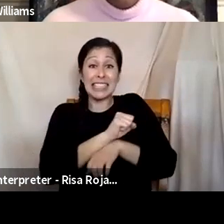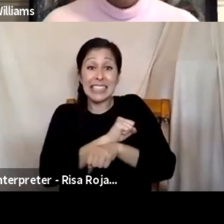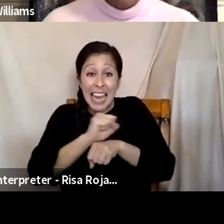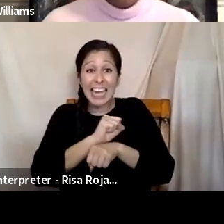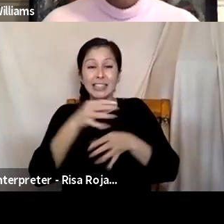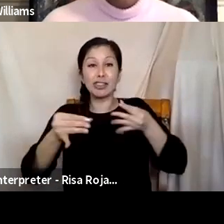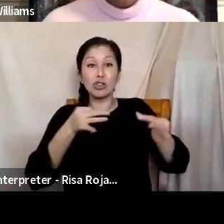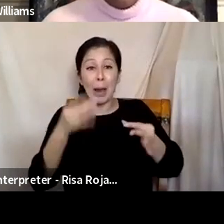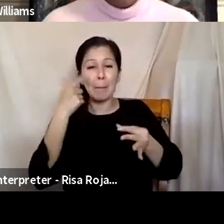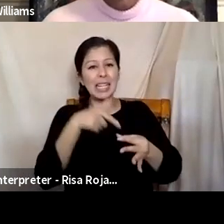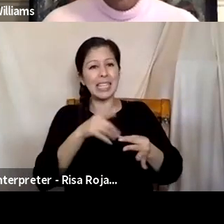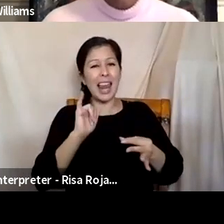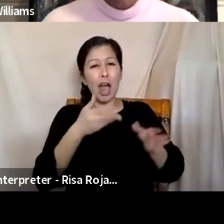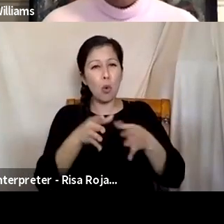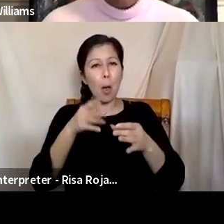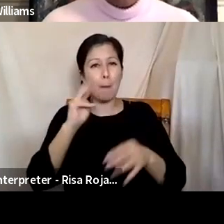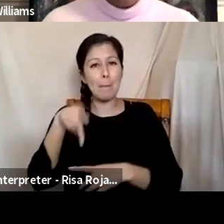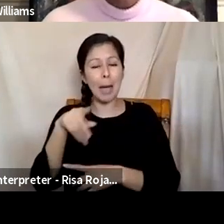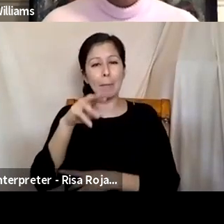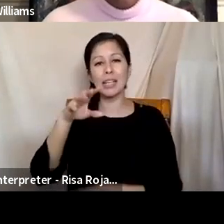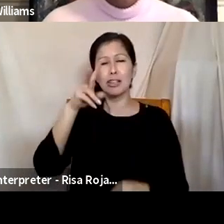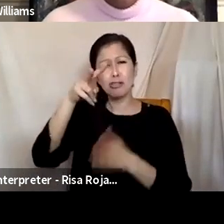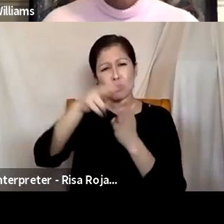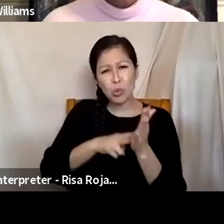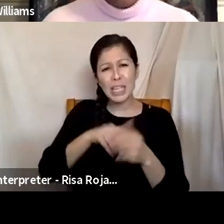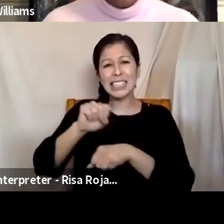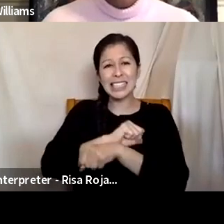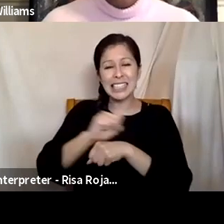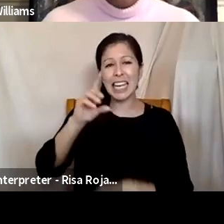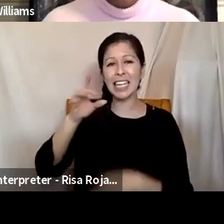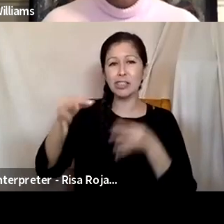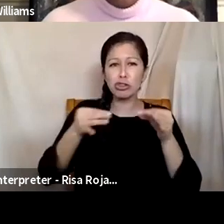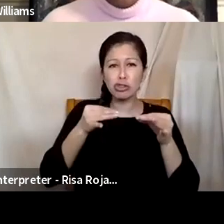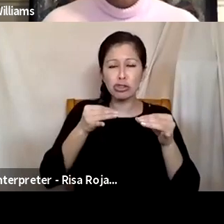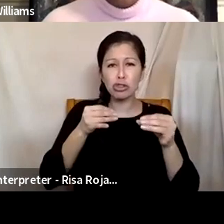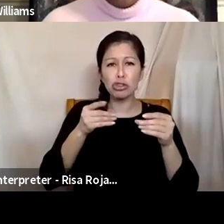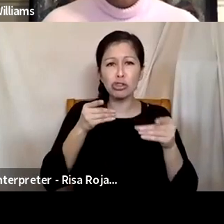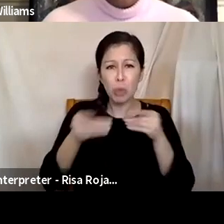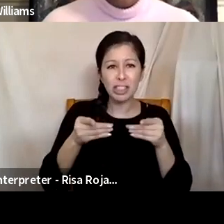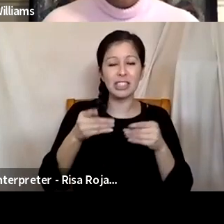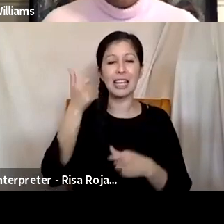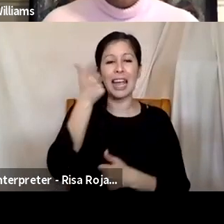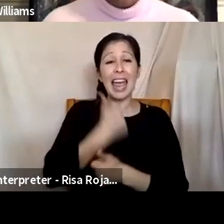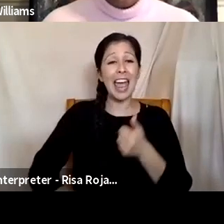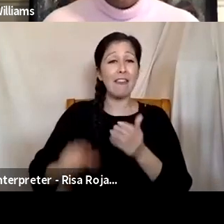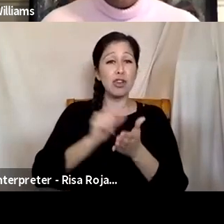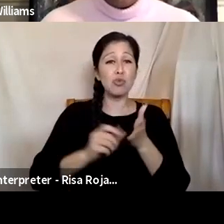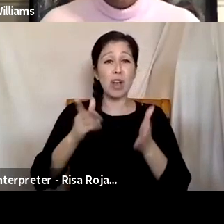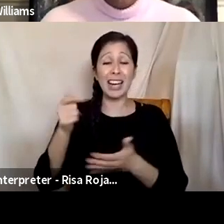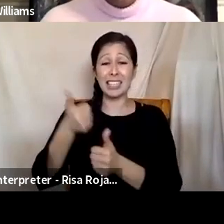it because it's a roadmap. Yeah. It's a roadmap, and every writer writes differently. I think Suzanne and I